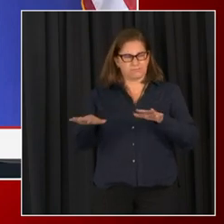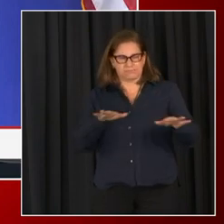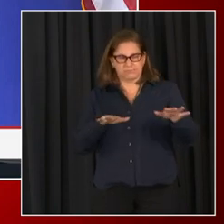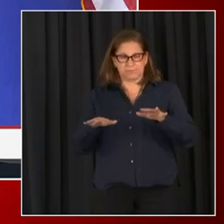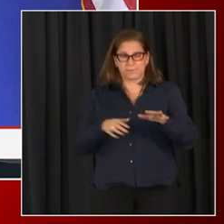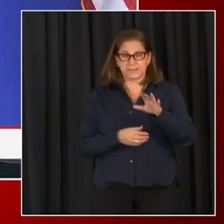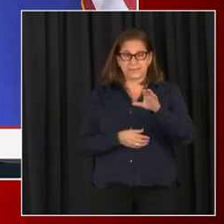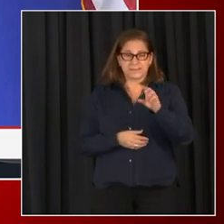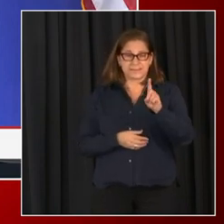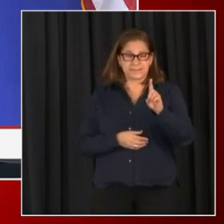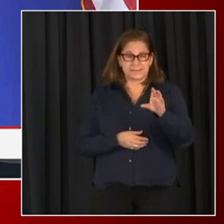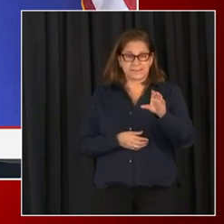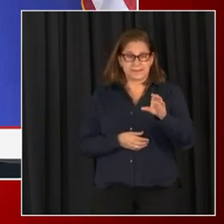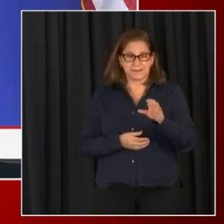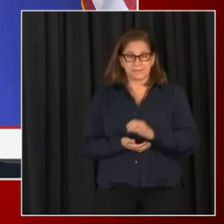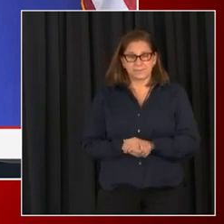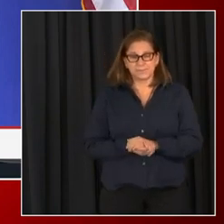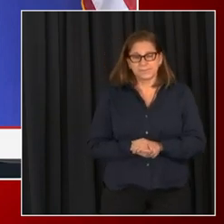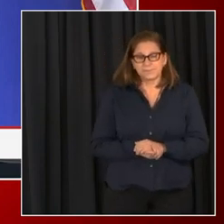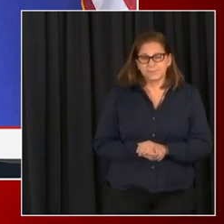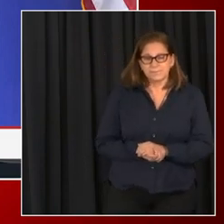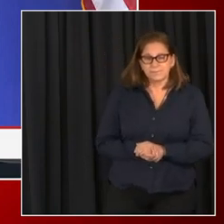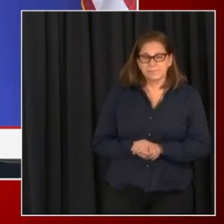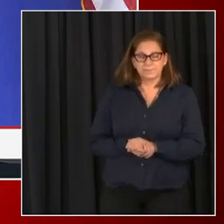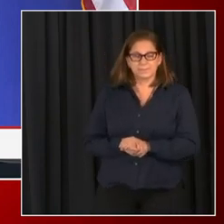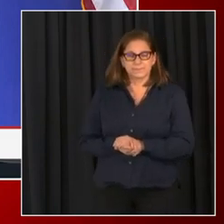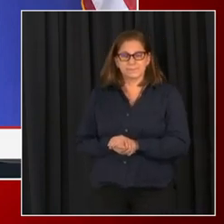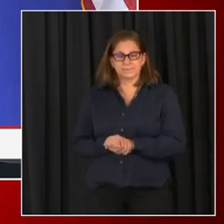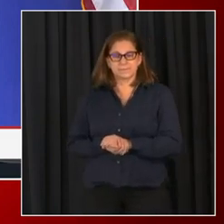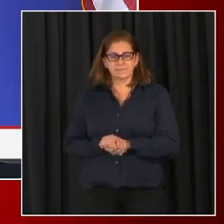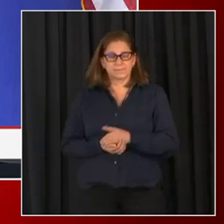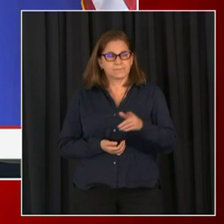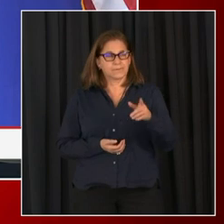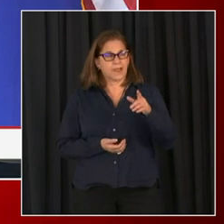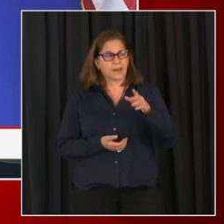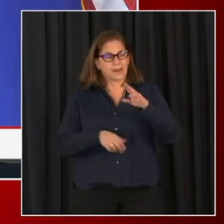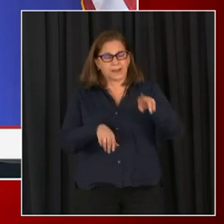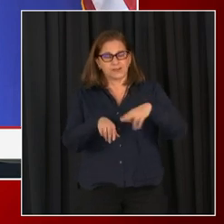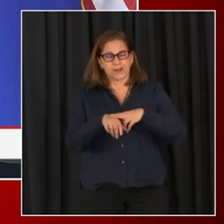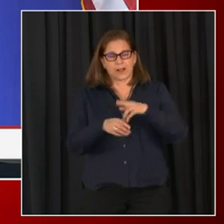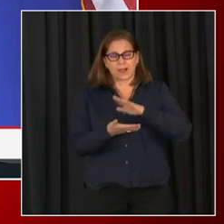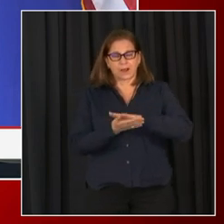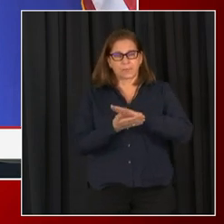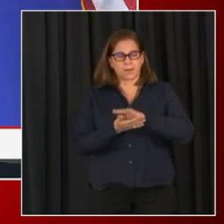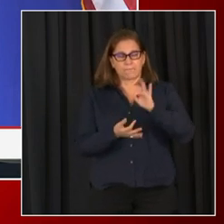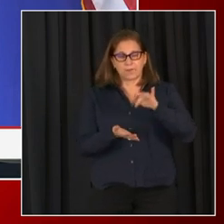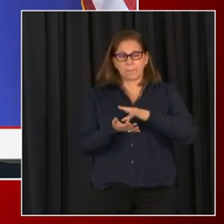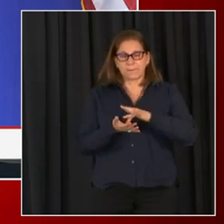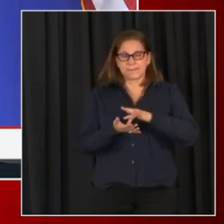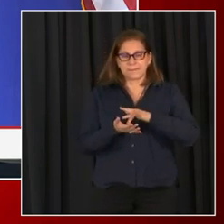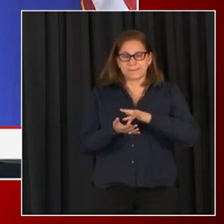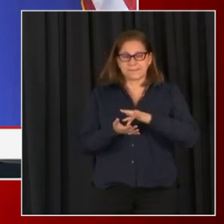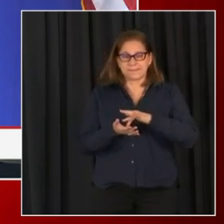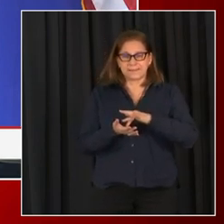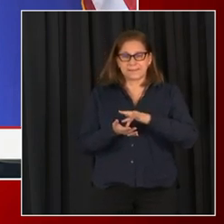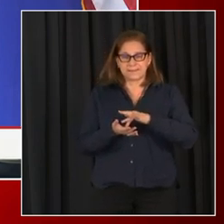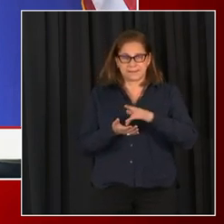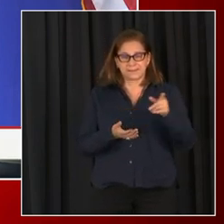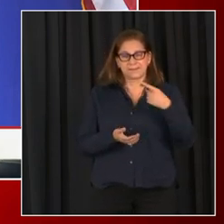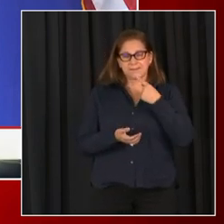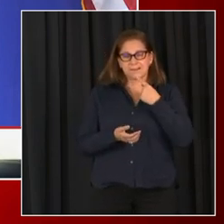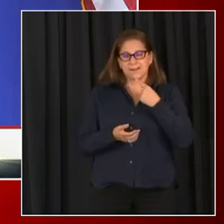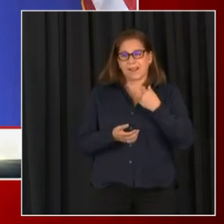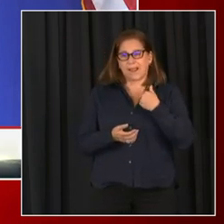phased approach where there is some limited quantities of vaccine available, which is phase 1. Phase 2,